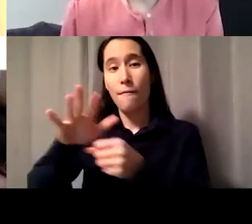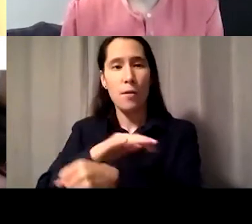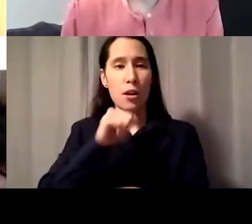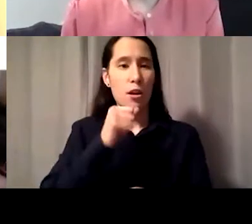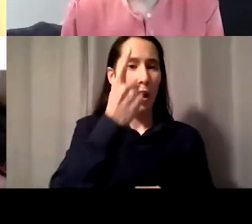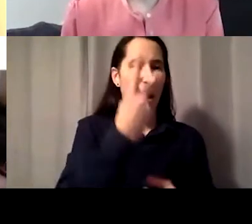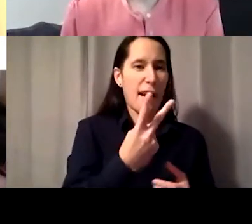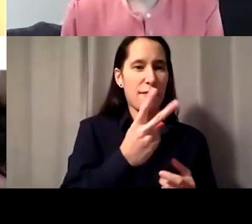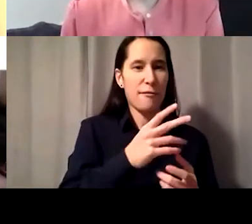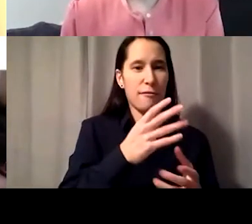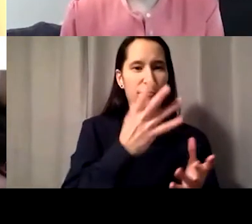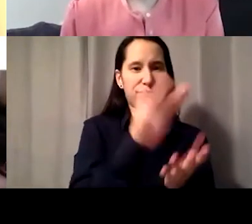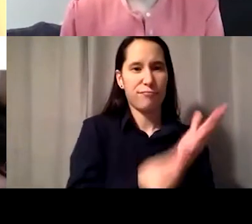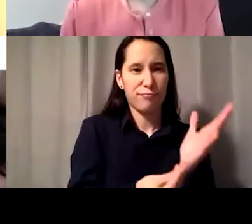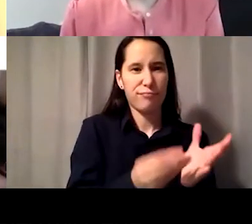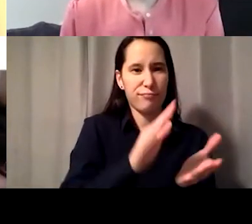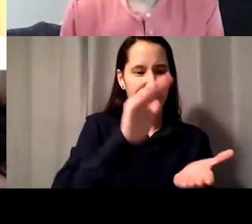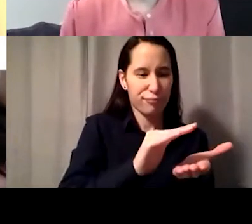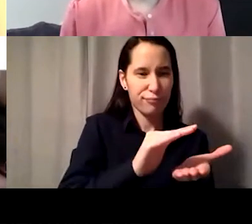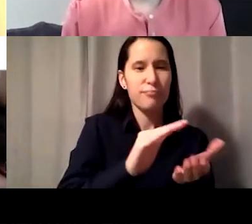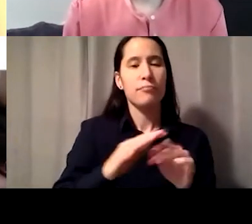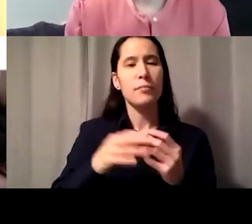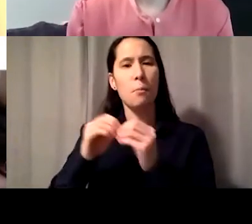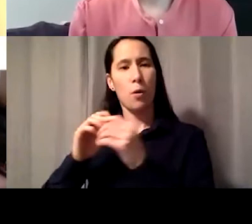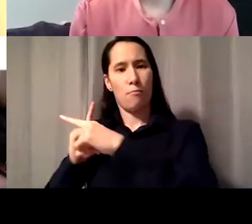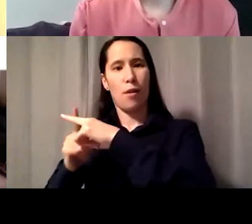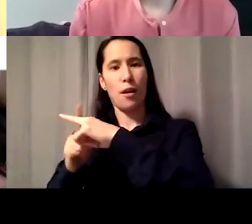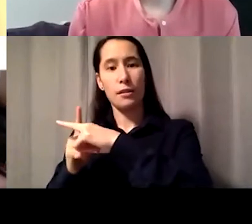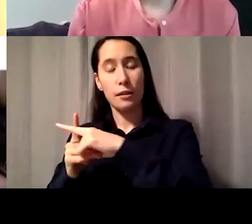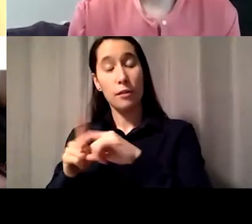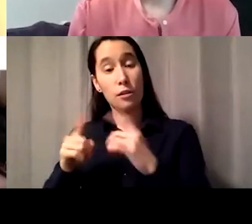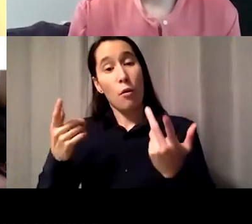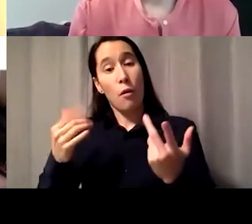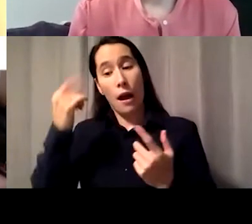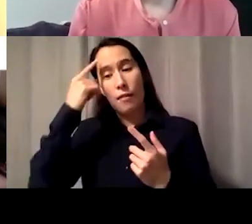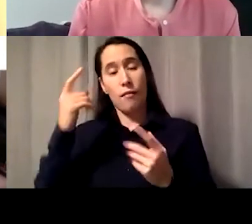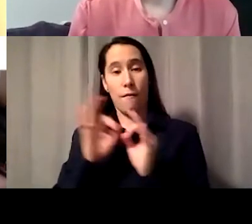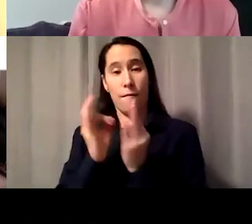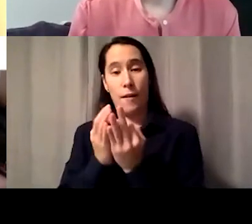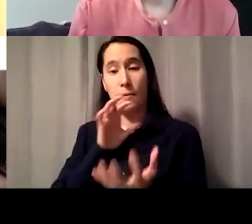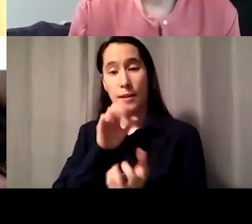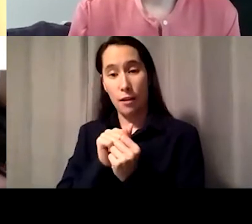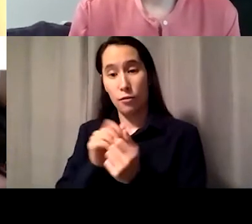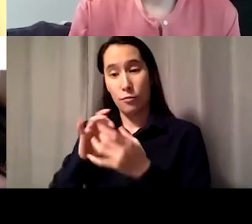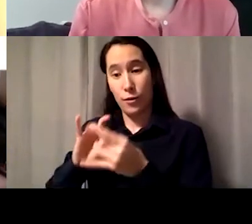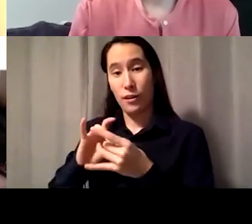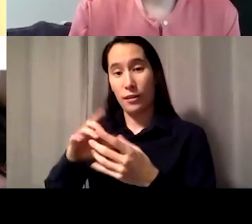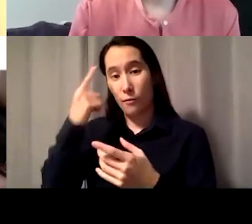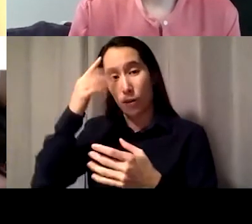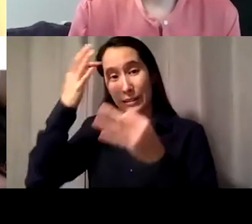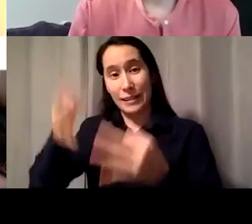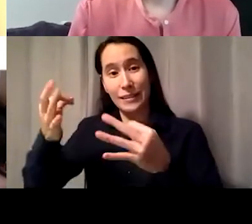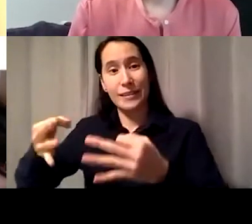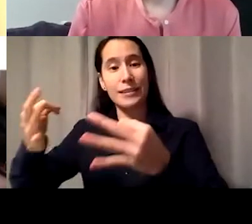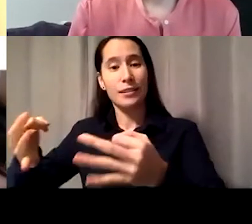What authority will the family council have on decision making in the long run?